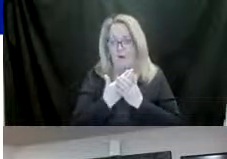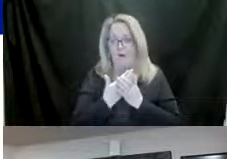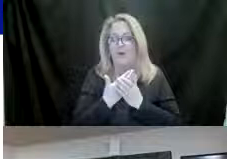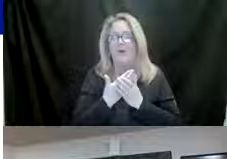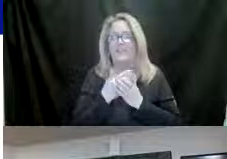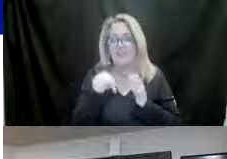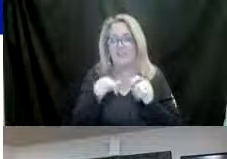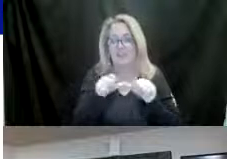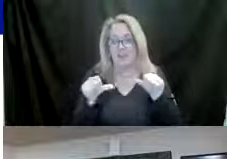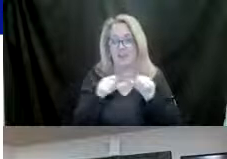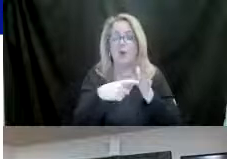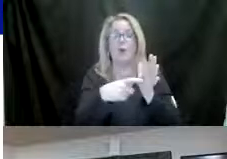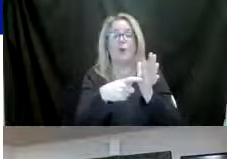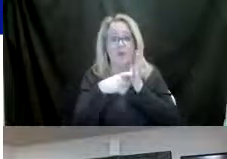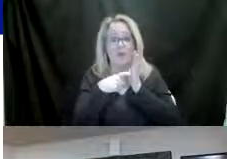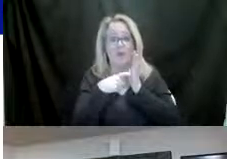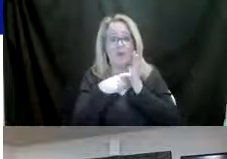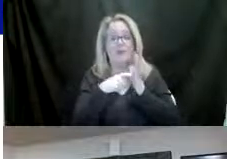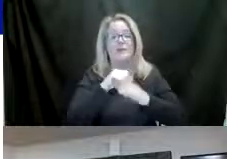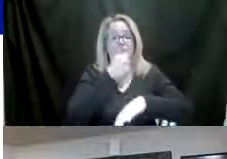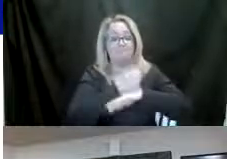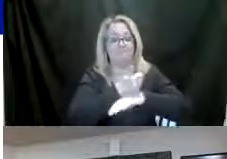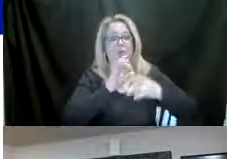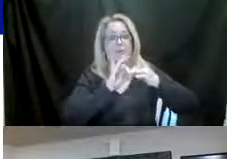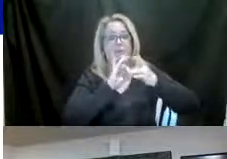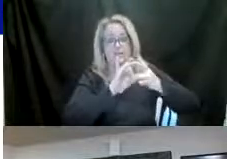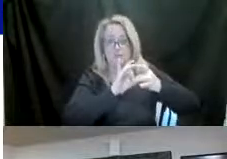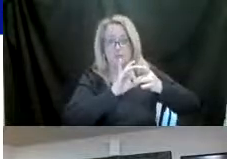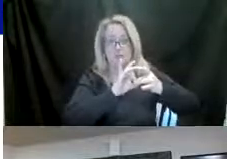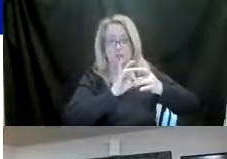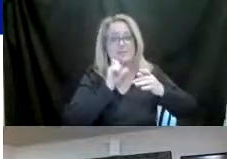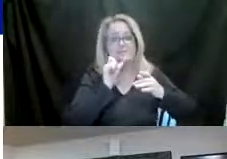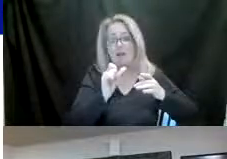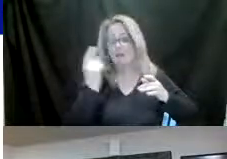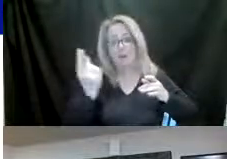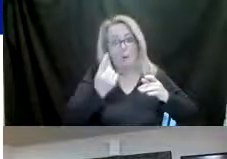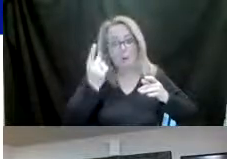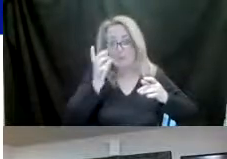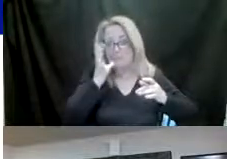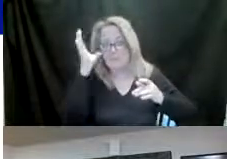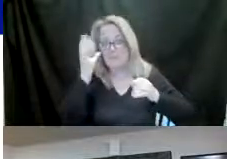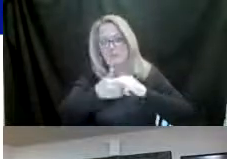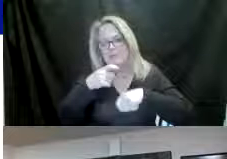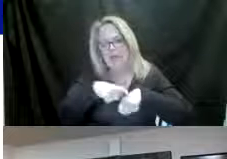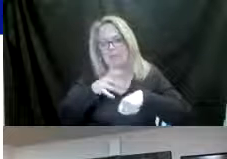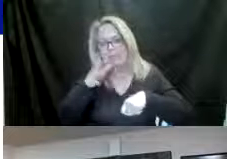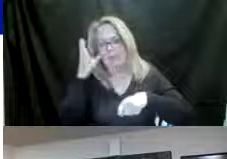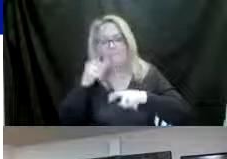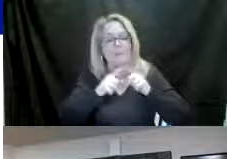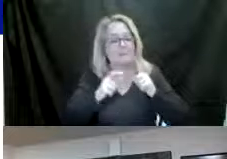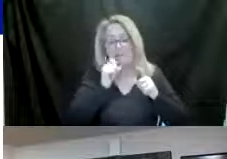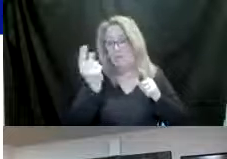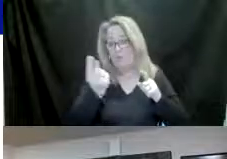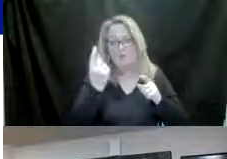relationship, attachment, something with significant others. It is not always a parent, but many times it is, but some